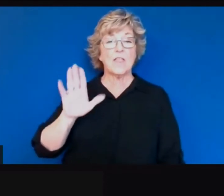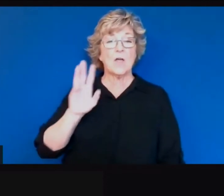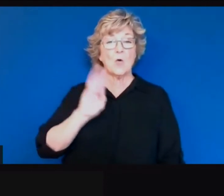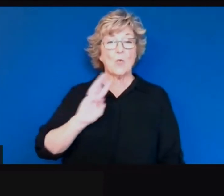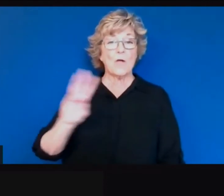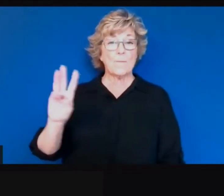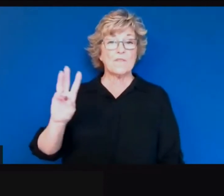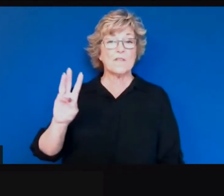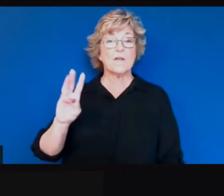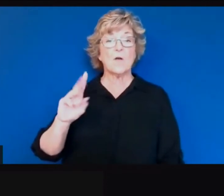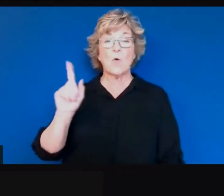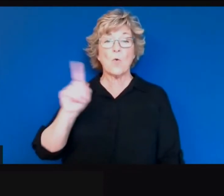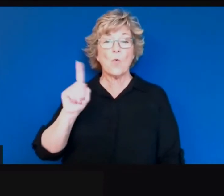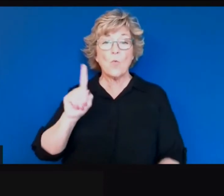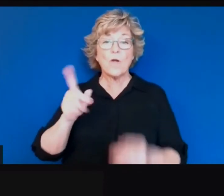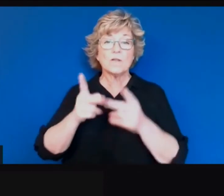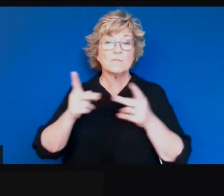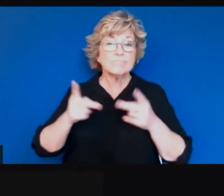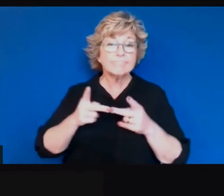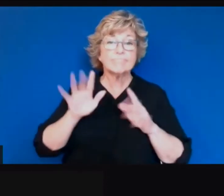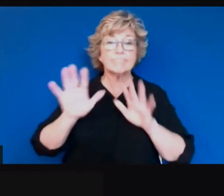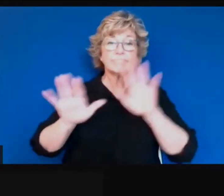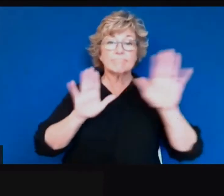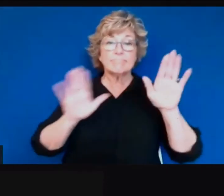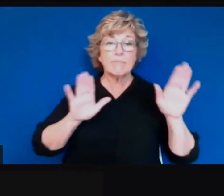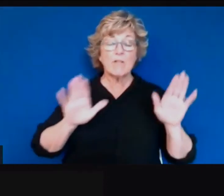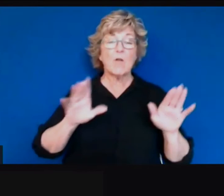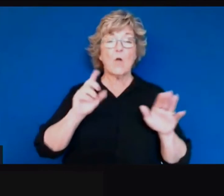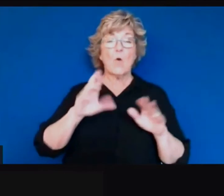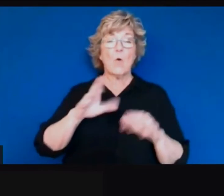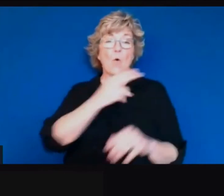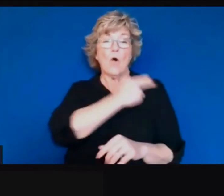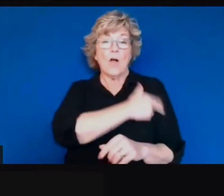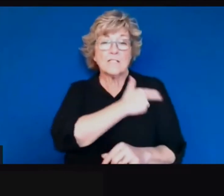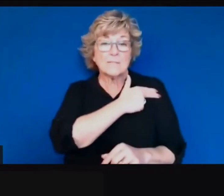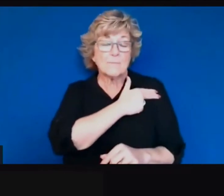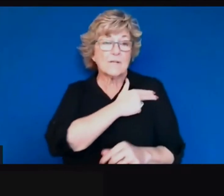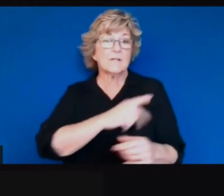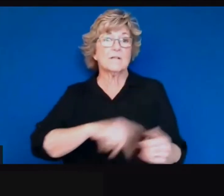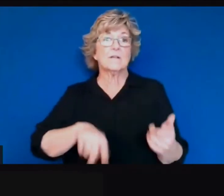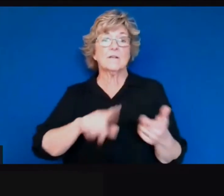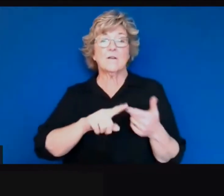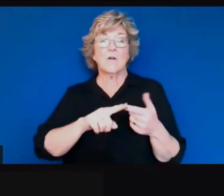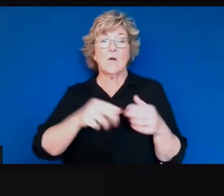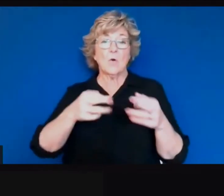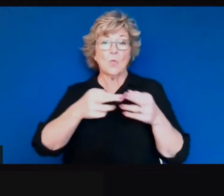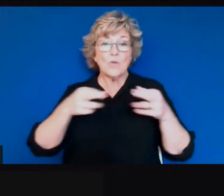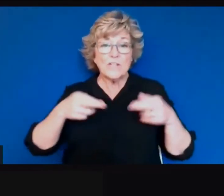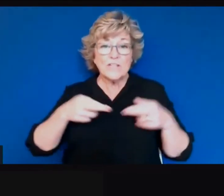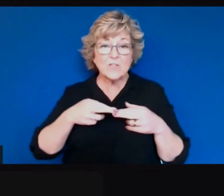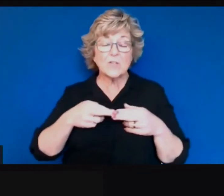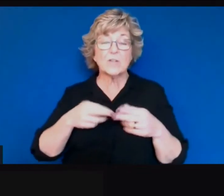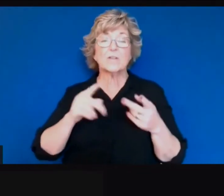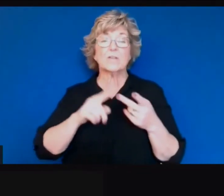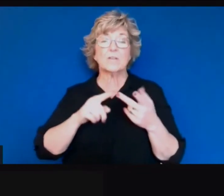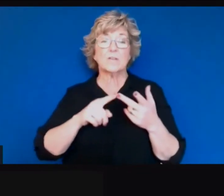which facilities, happens locally at the hospital level, happens regionally